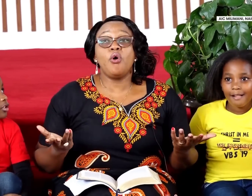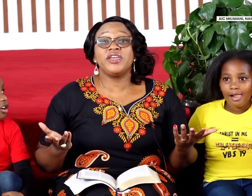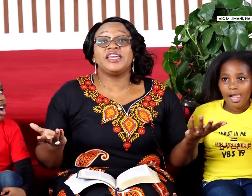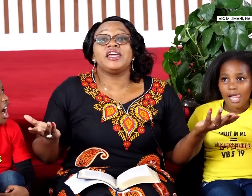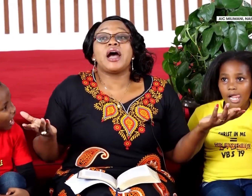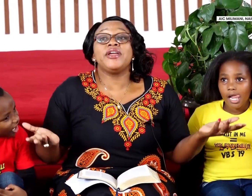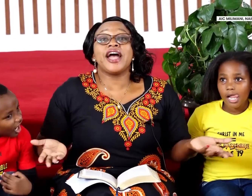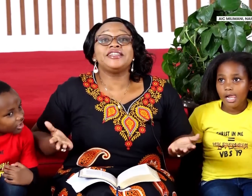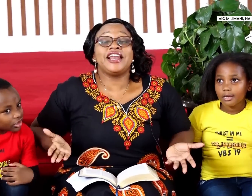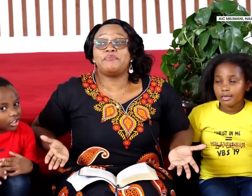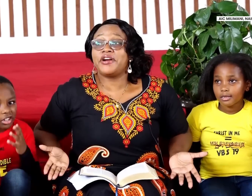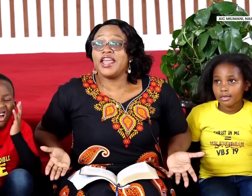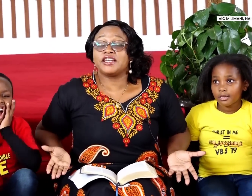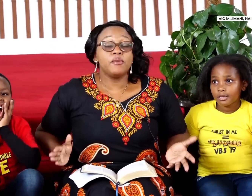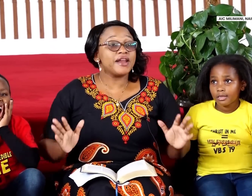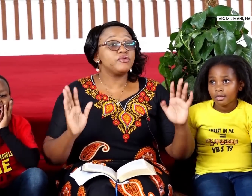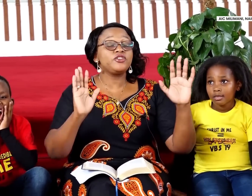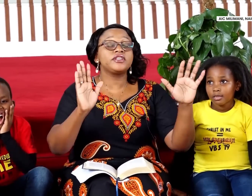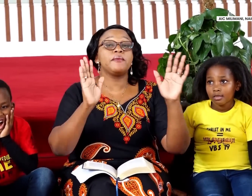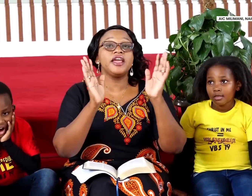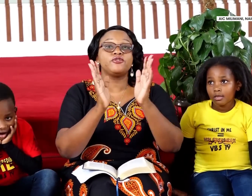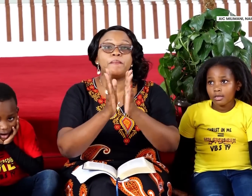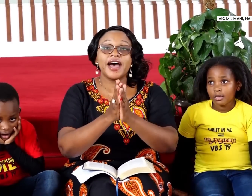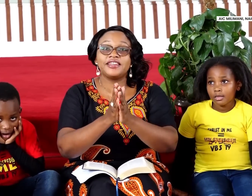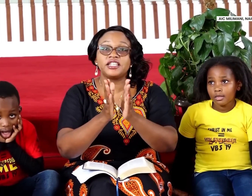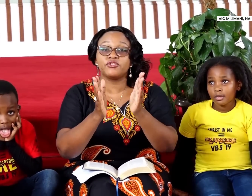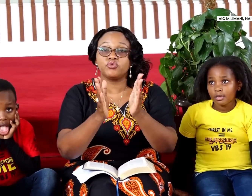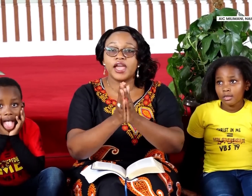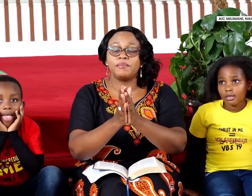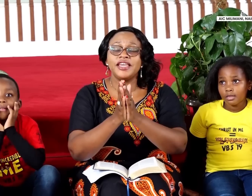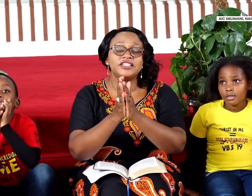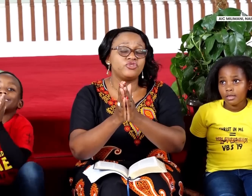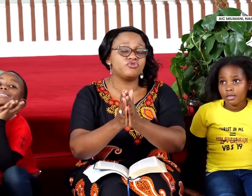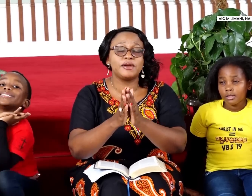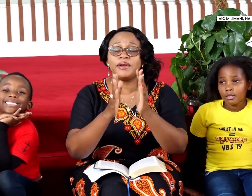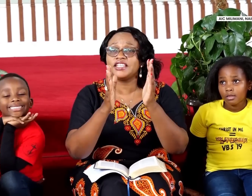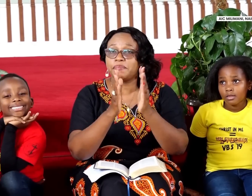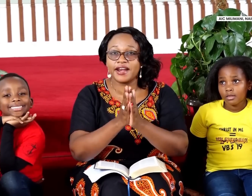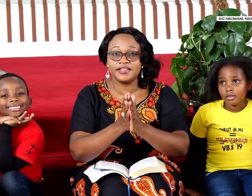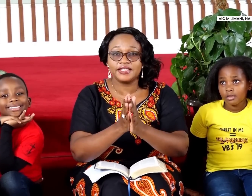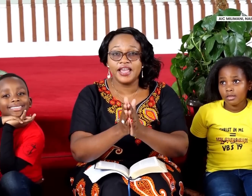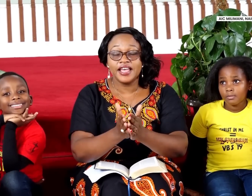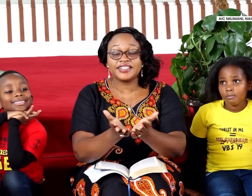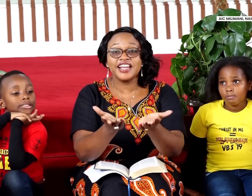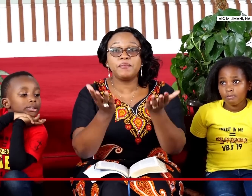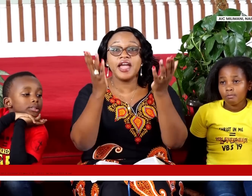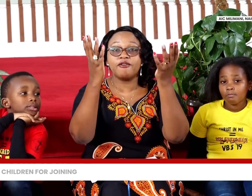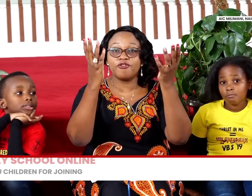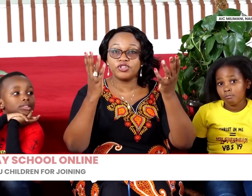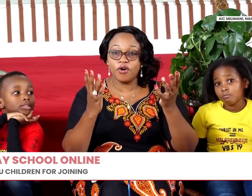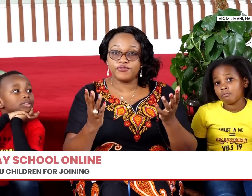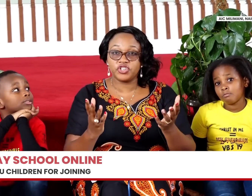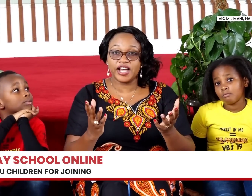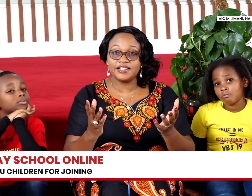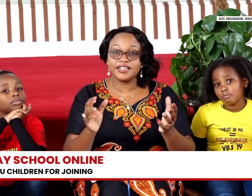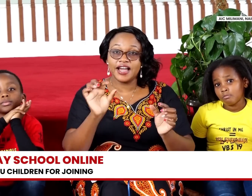So we can celebrate, but we want to celebrate your birthdays for July. Please, children, please, parents, send me a